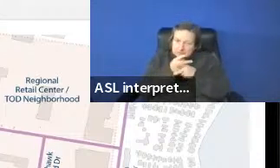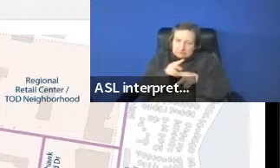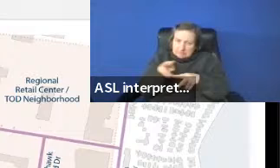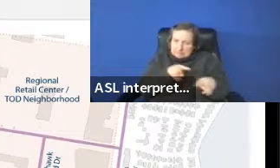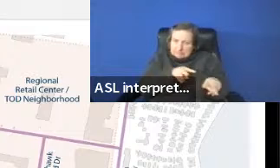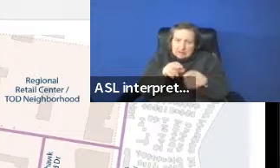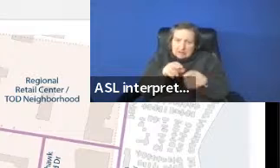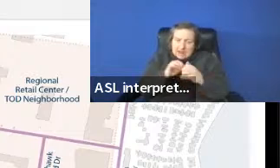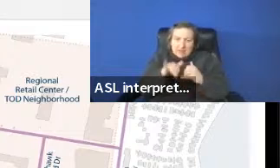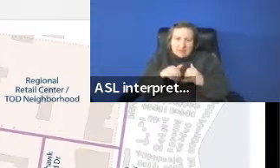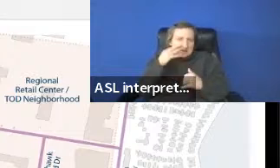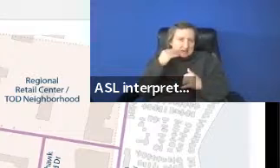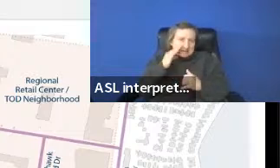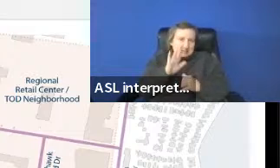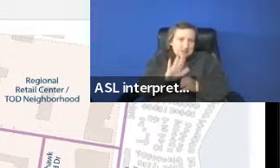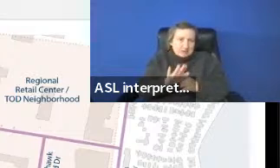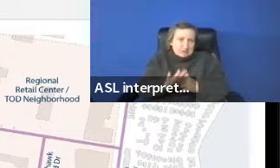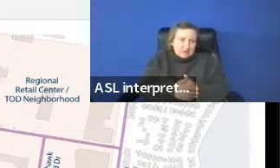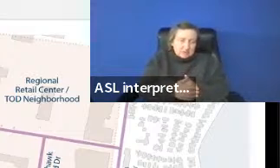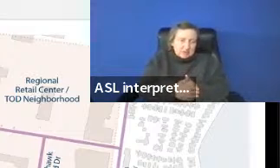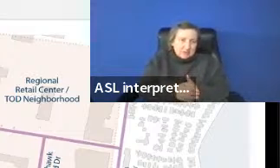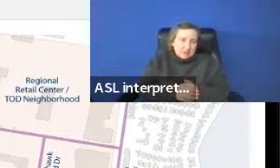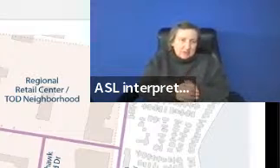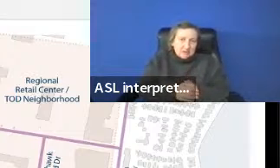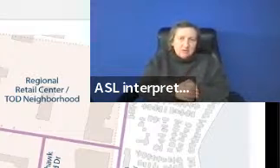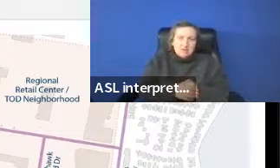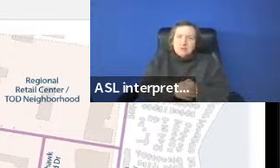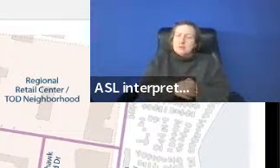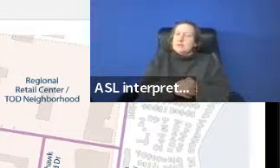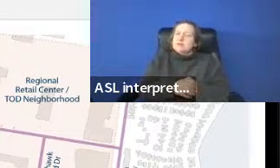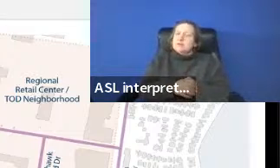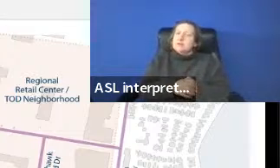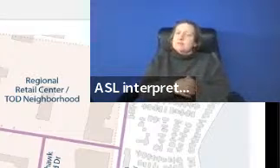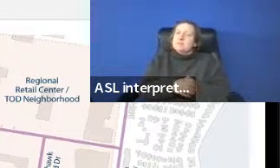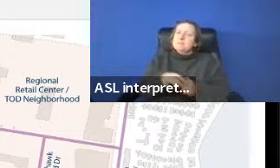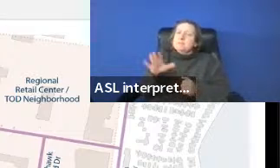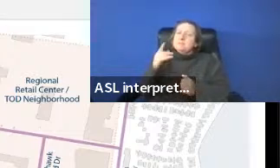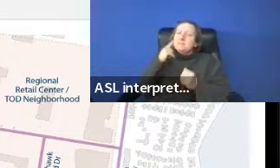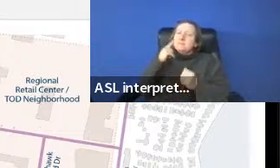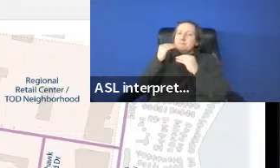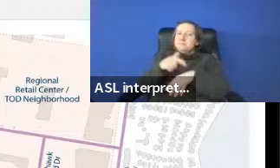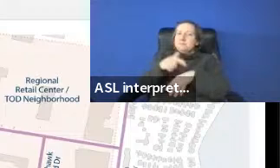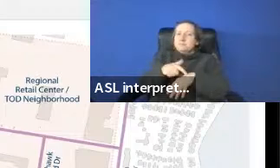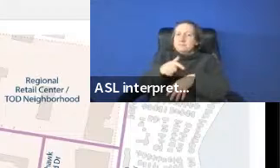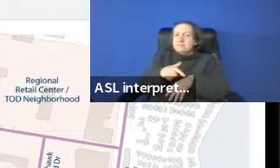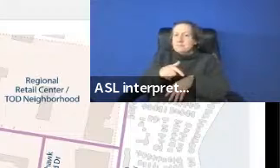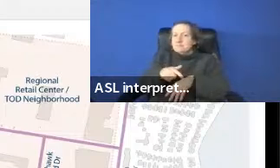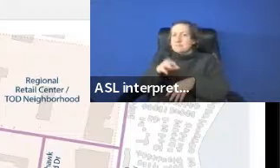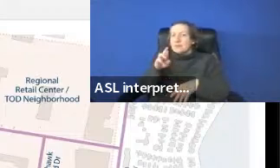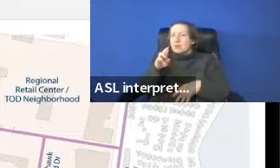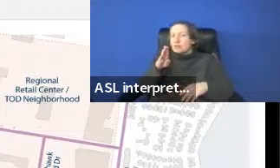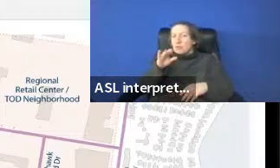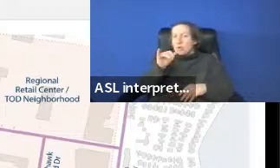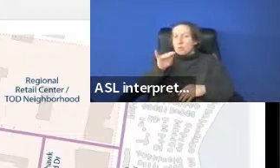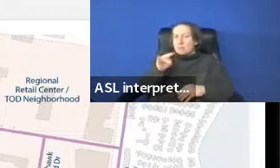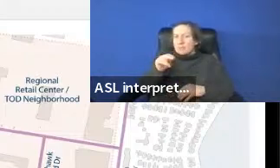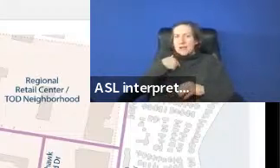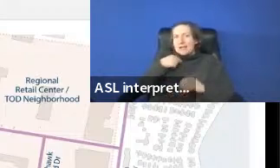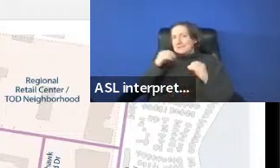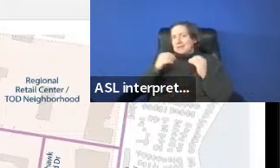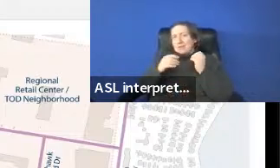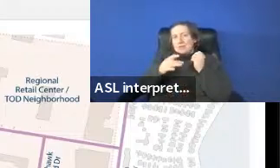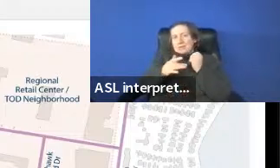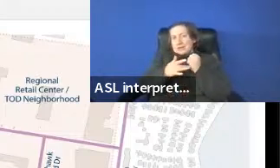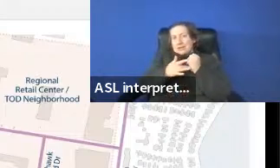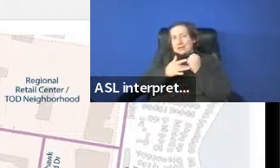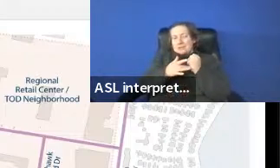that experience goes. And just because of the constraints of time, Robin, I have no technical expertise